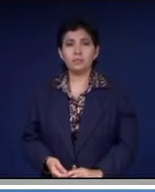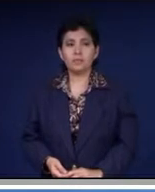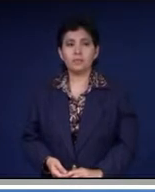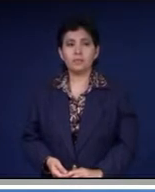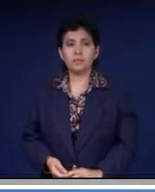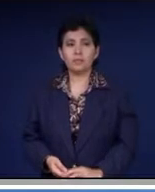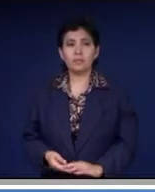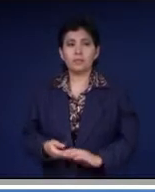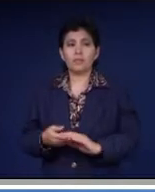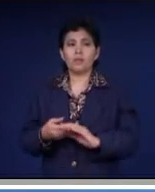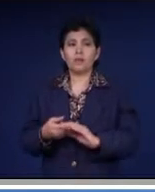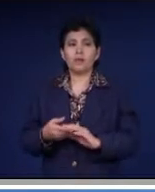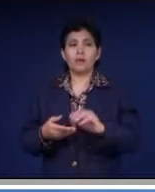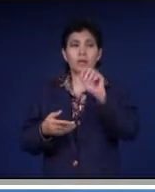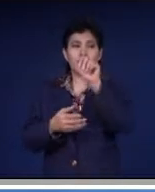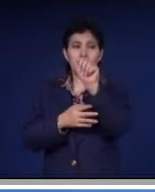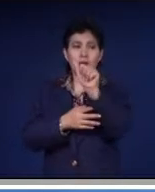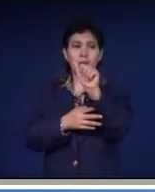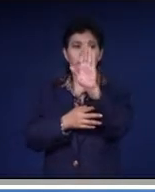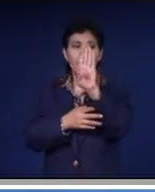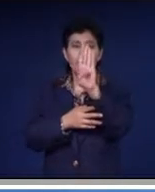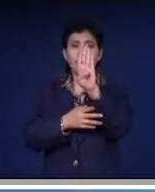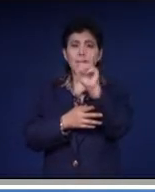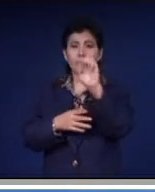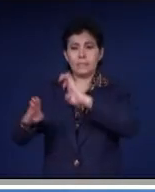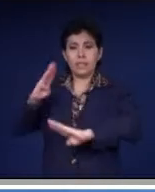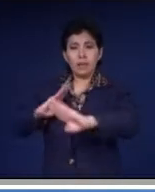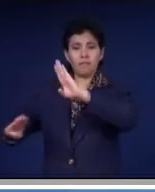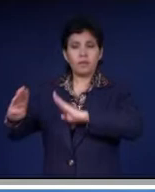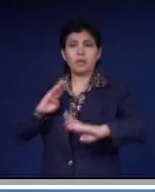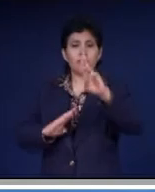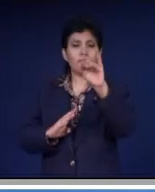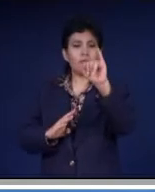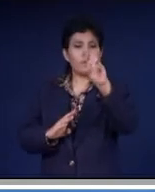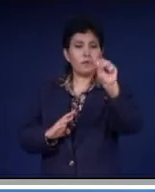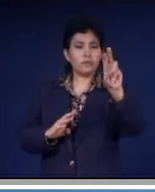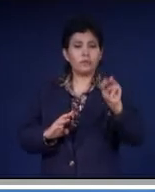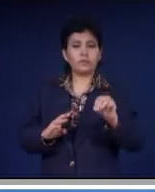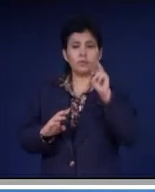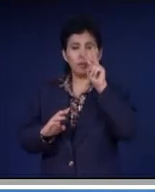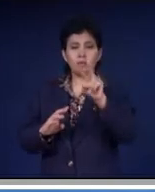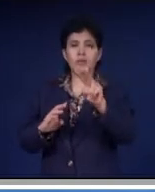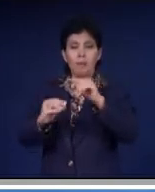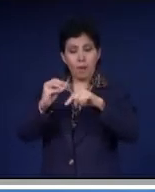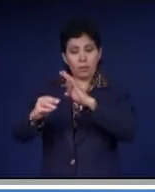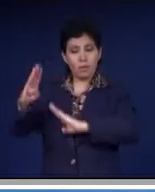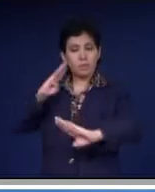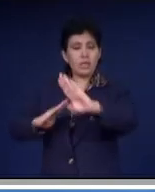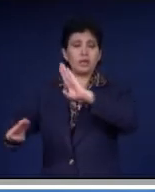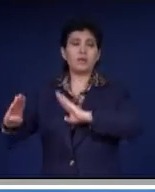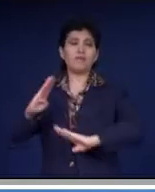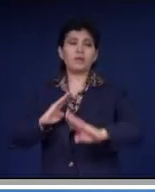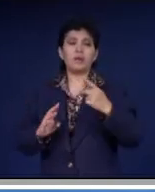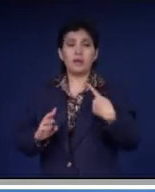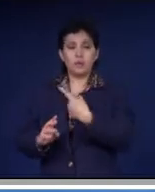Next one is behaviorism. John Watson and B.F. Skinner. They look more on your behavior. They look